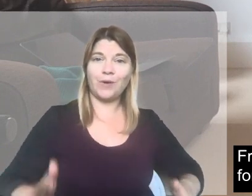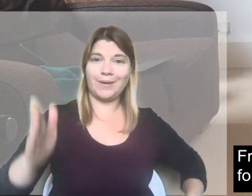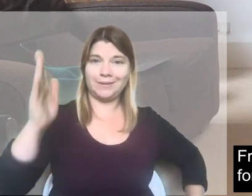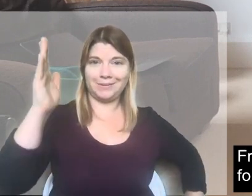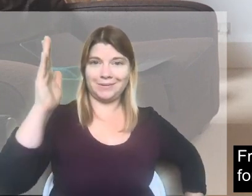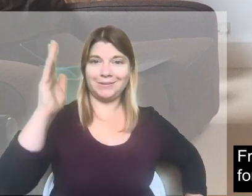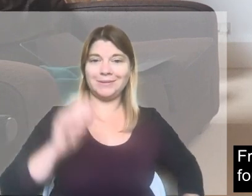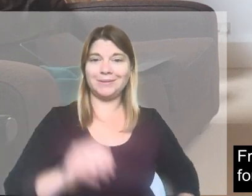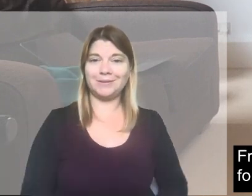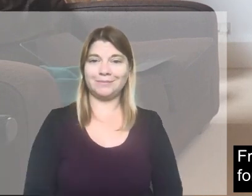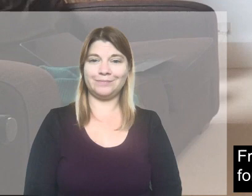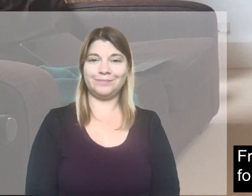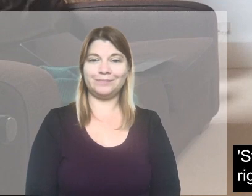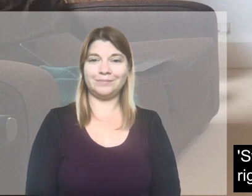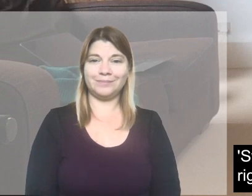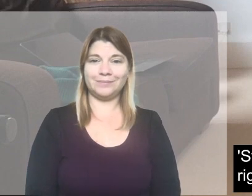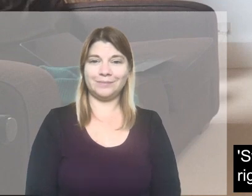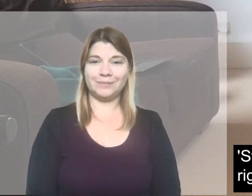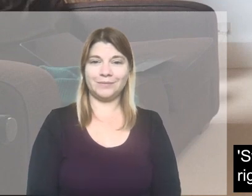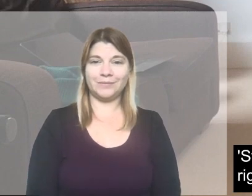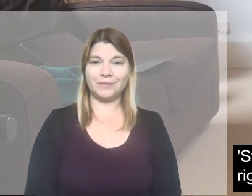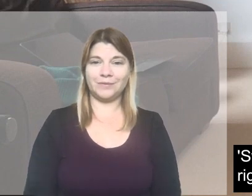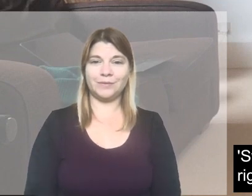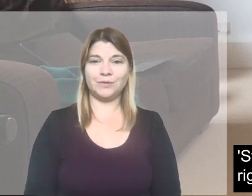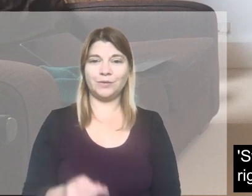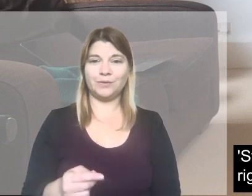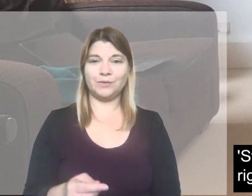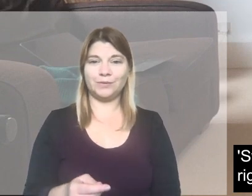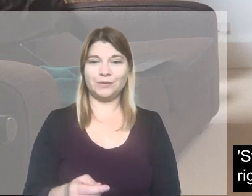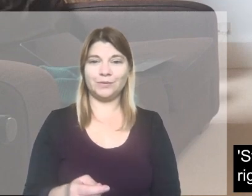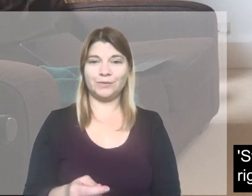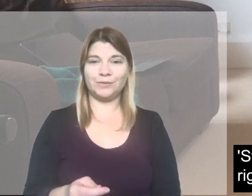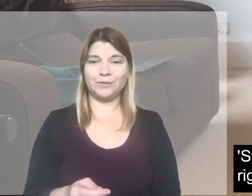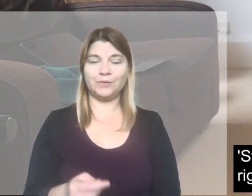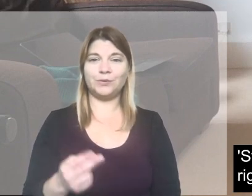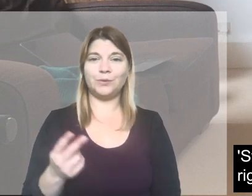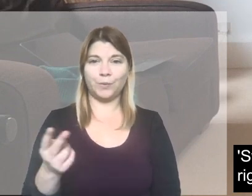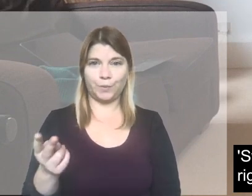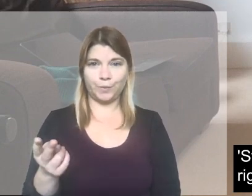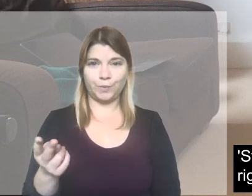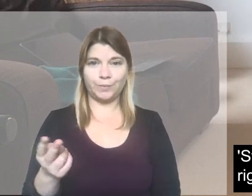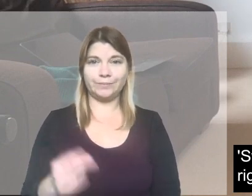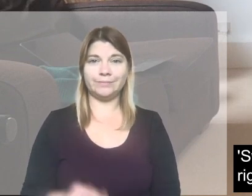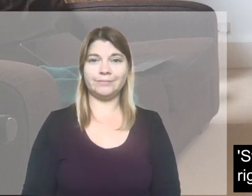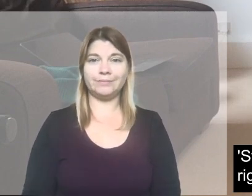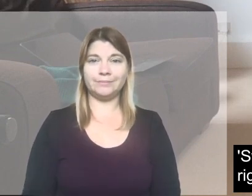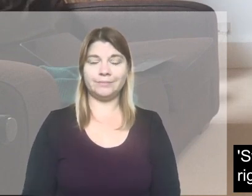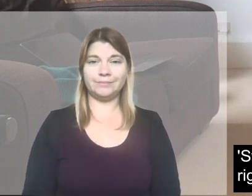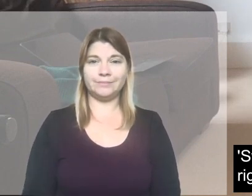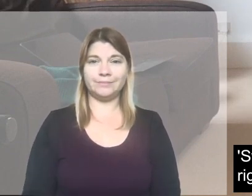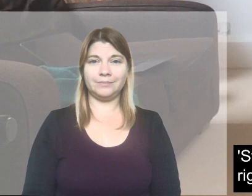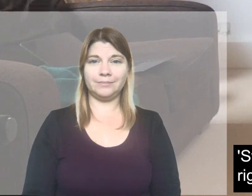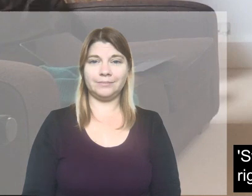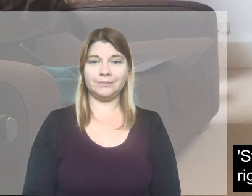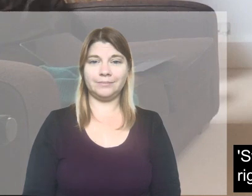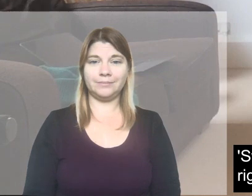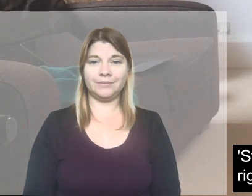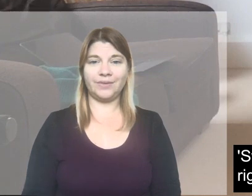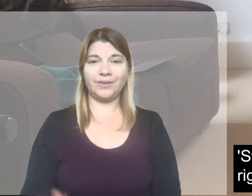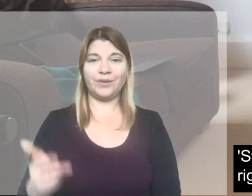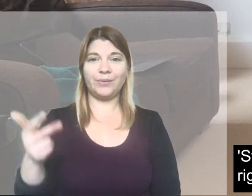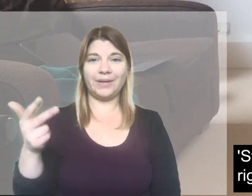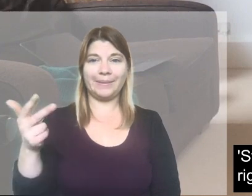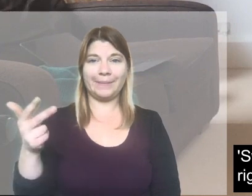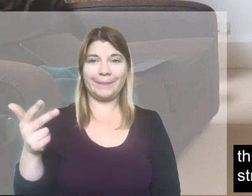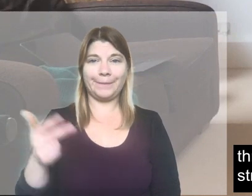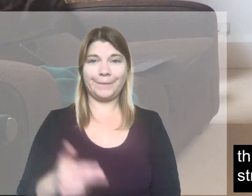forwards and our left arm stays back. Switch. One, forwards and change. And two, right arm forwards, then